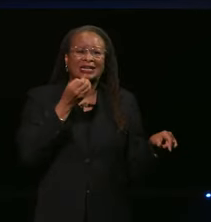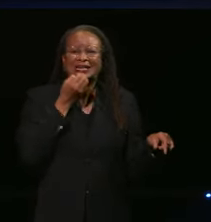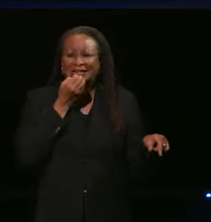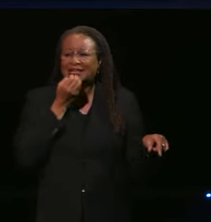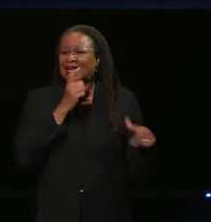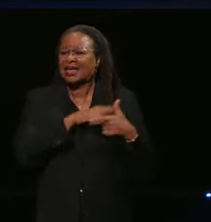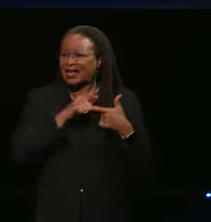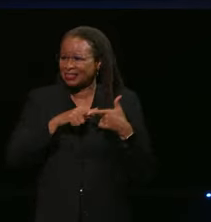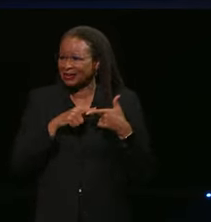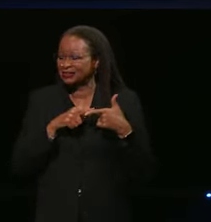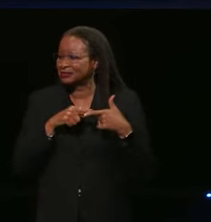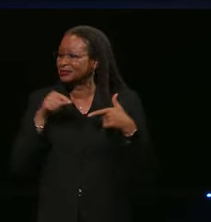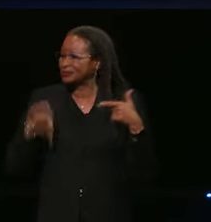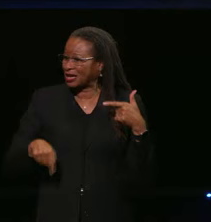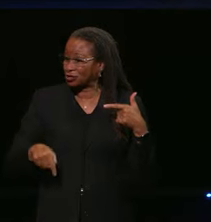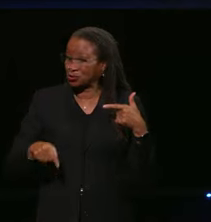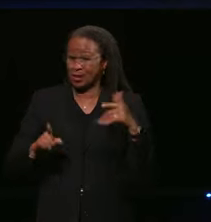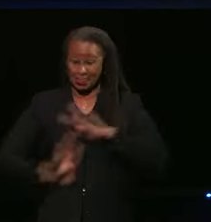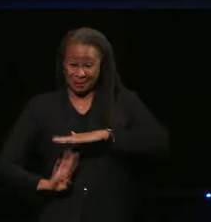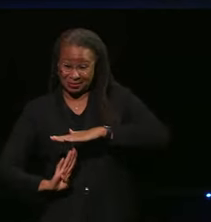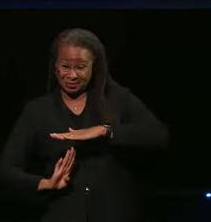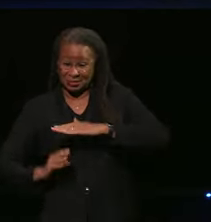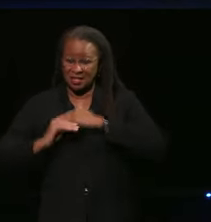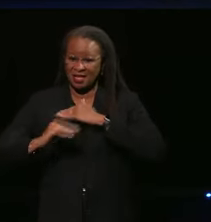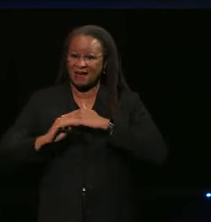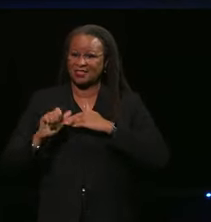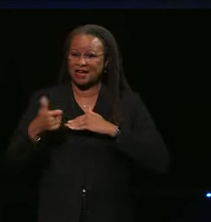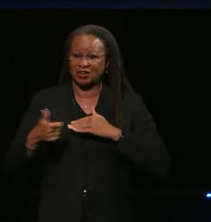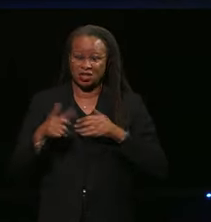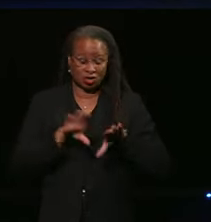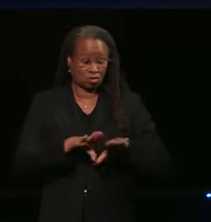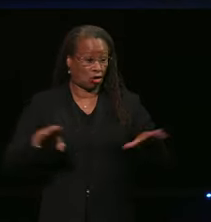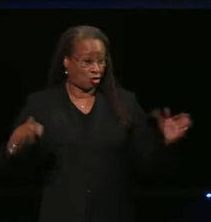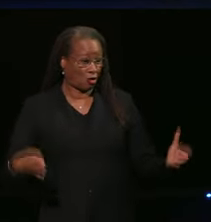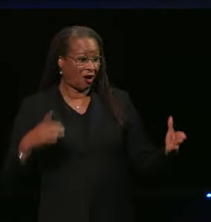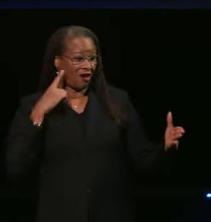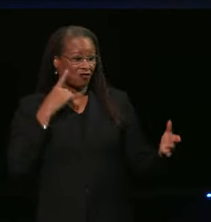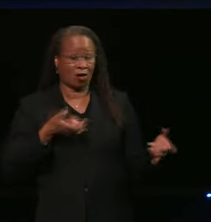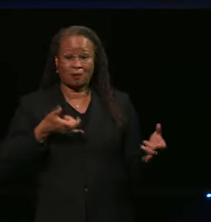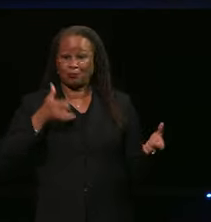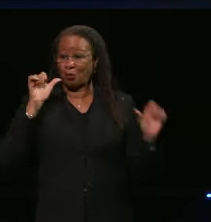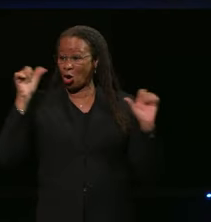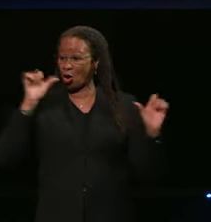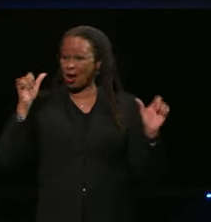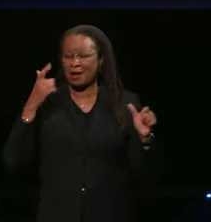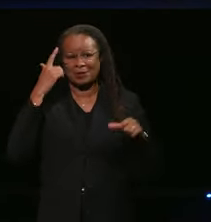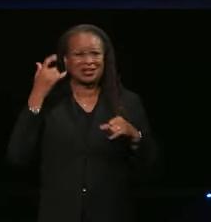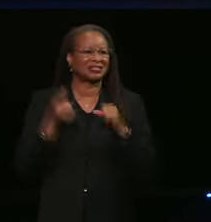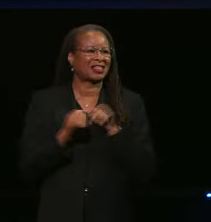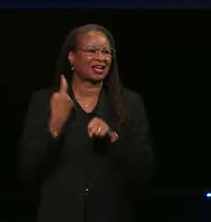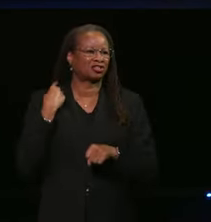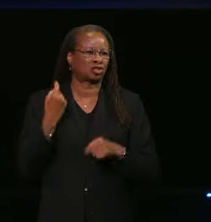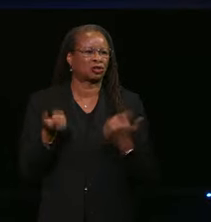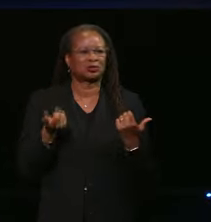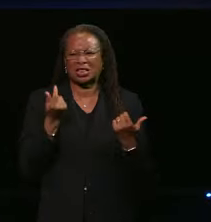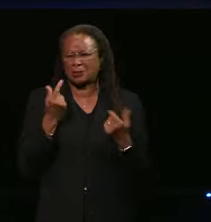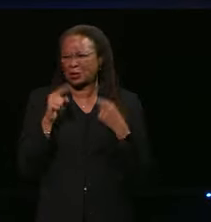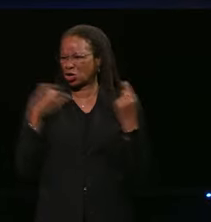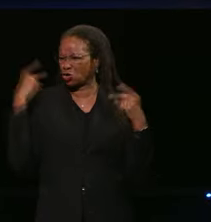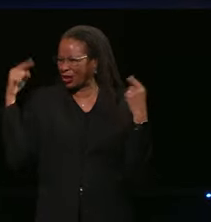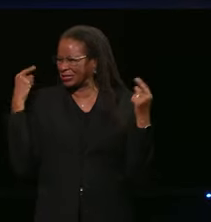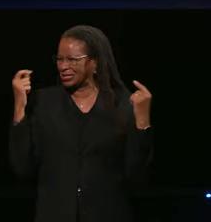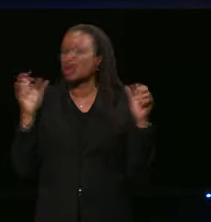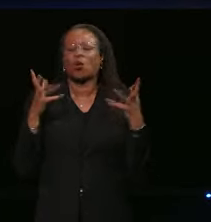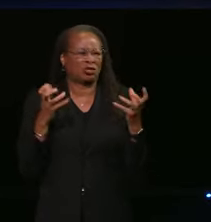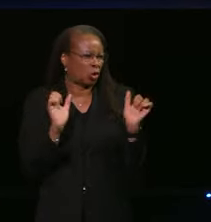eat. And then downstairs, there's another drinking cart that popped up because last year it was a little crazy in fannies. We want to make sure everybody